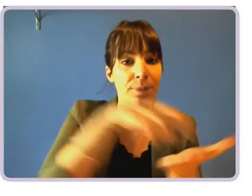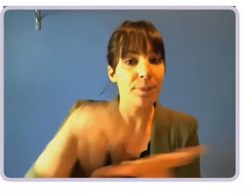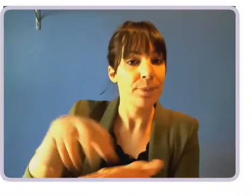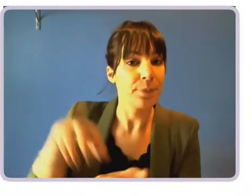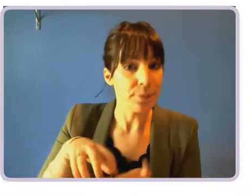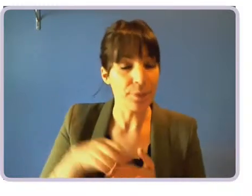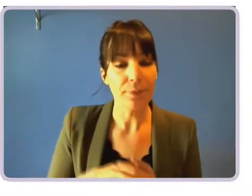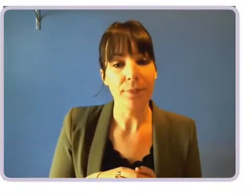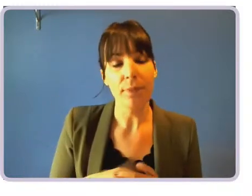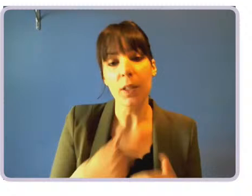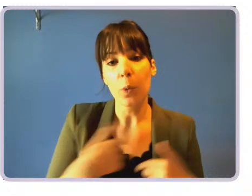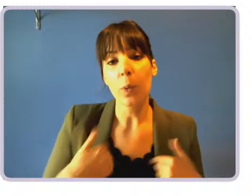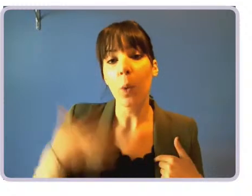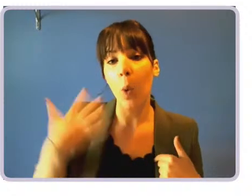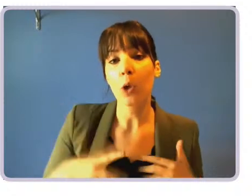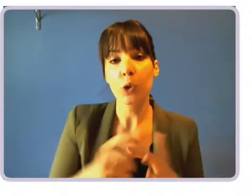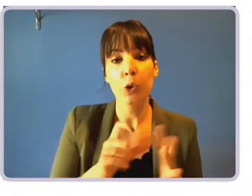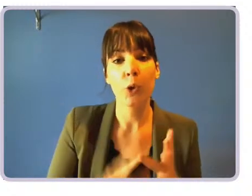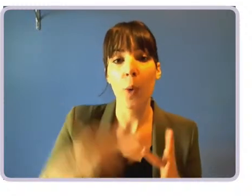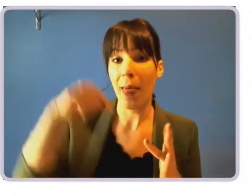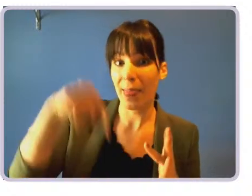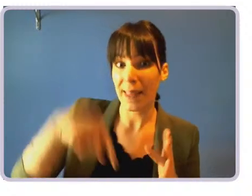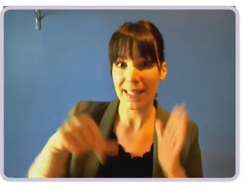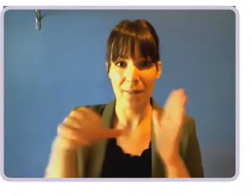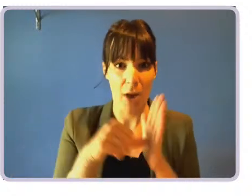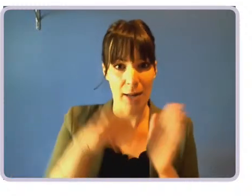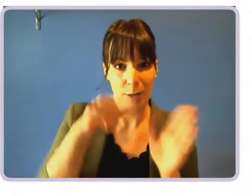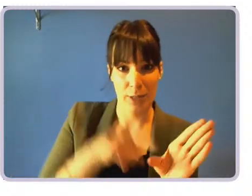financial year, so before the end of June.